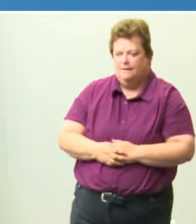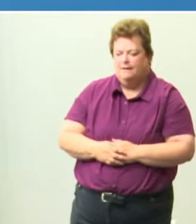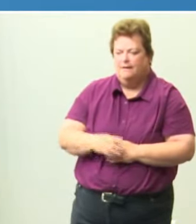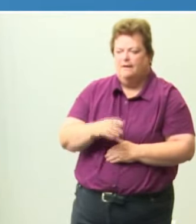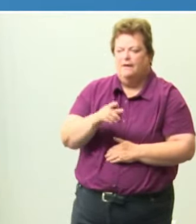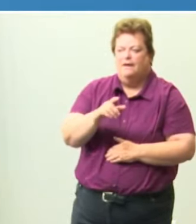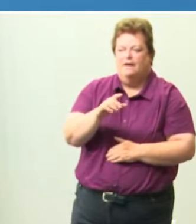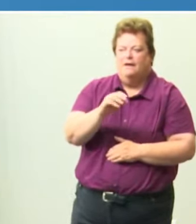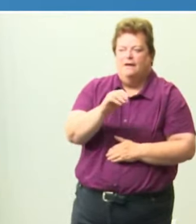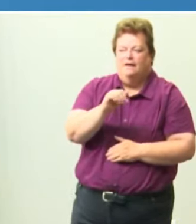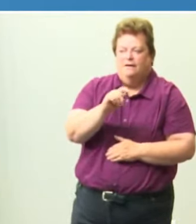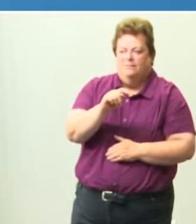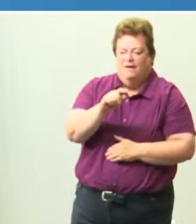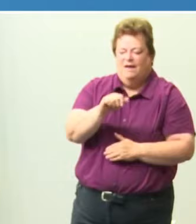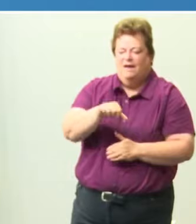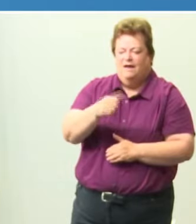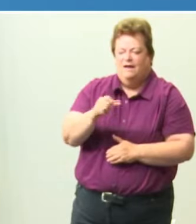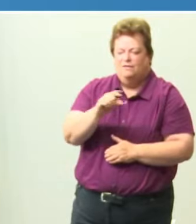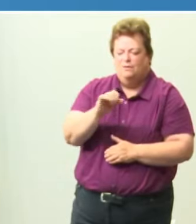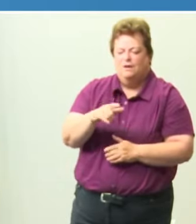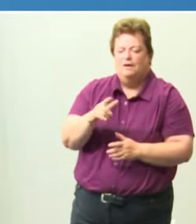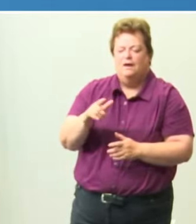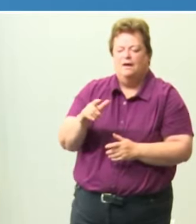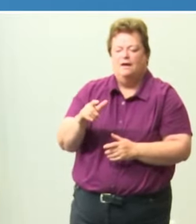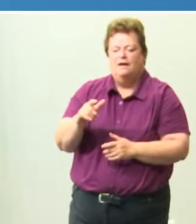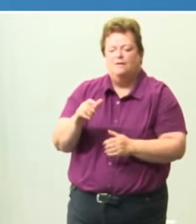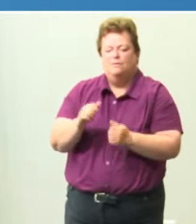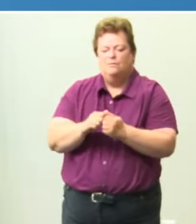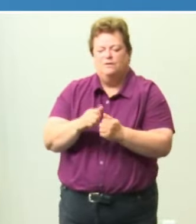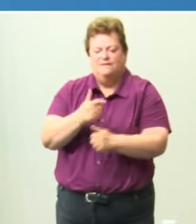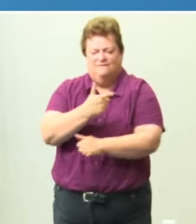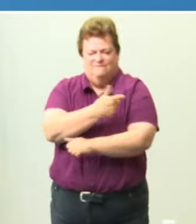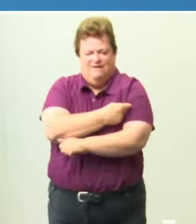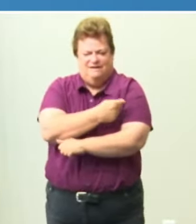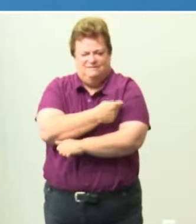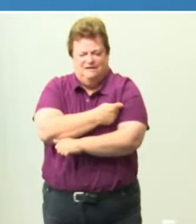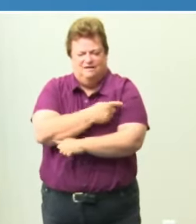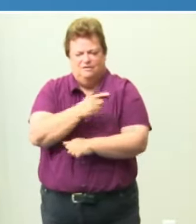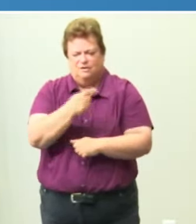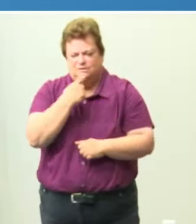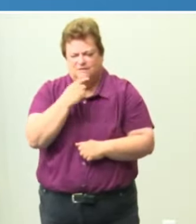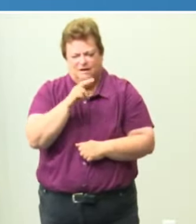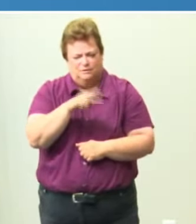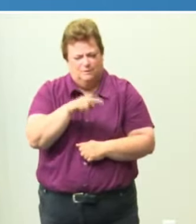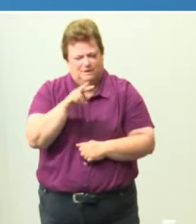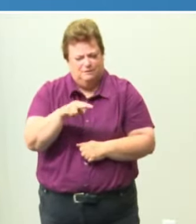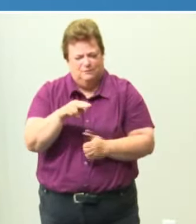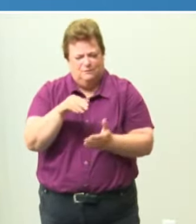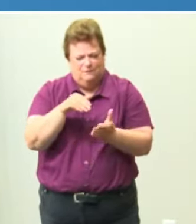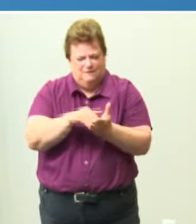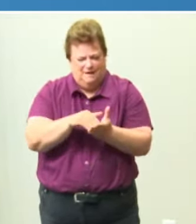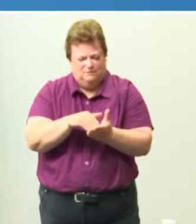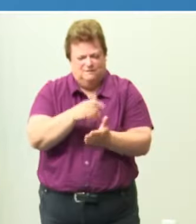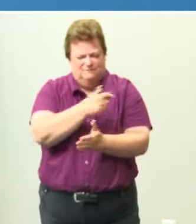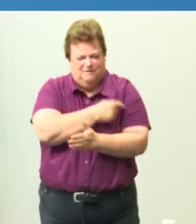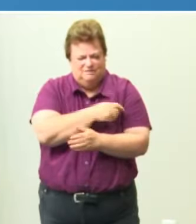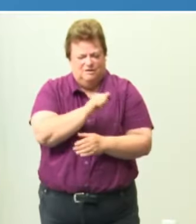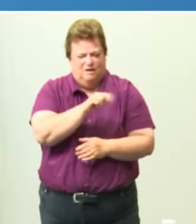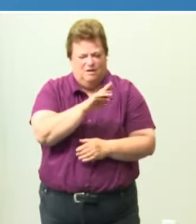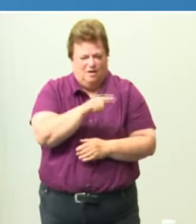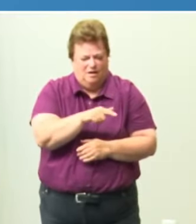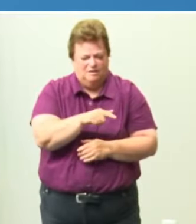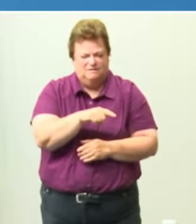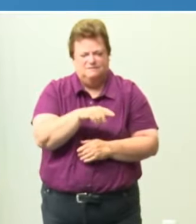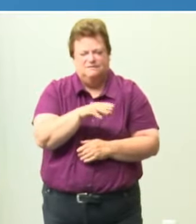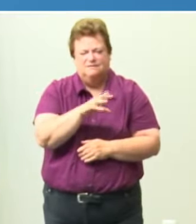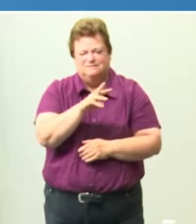Okay, and on vaccination, are you guys seeing, you talked about 22,000 vaccinations in August, about 60% of those